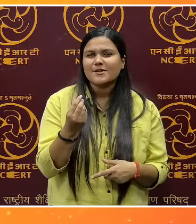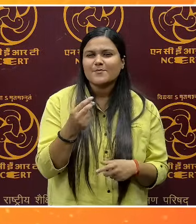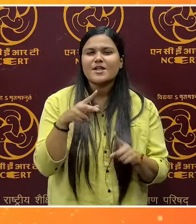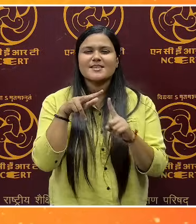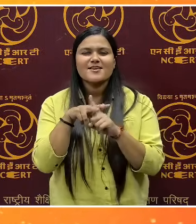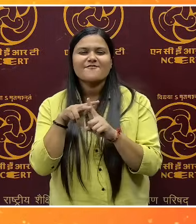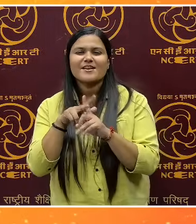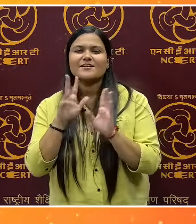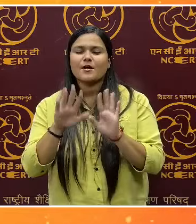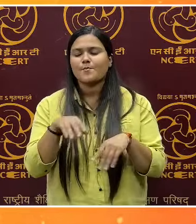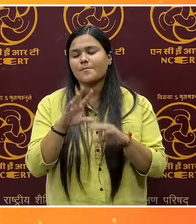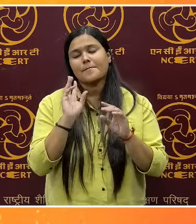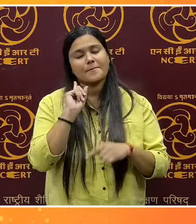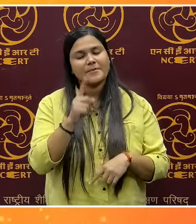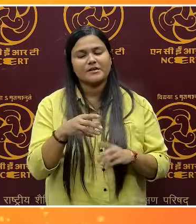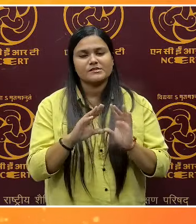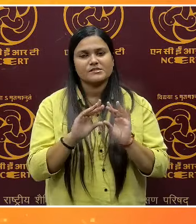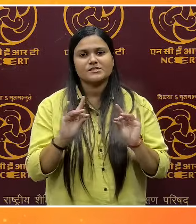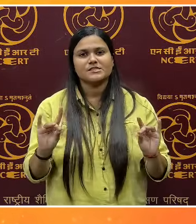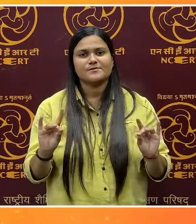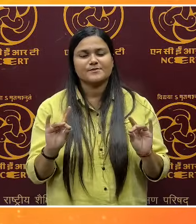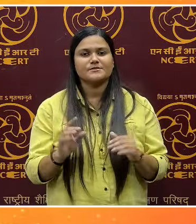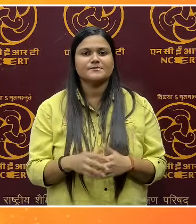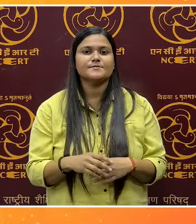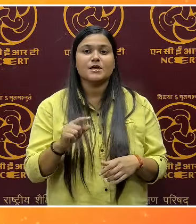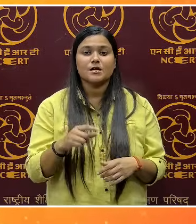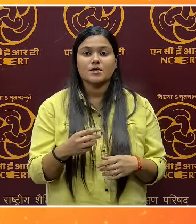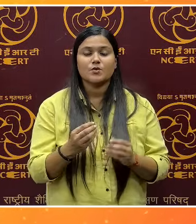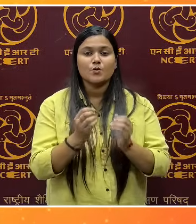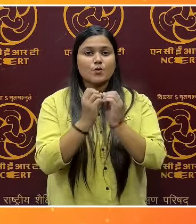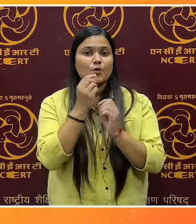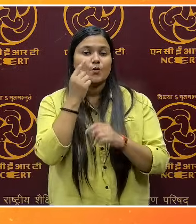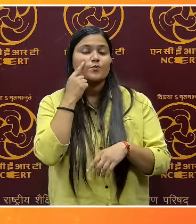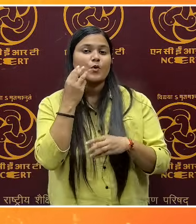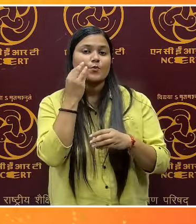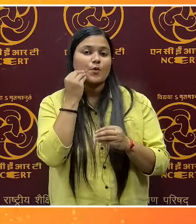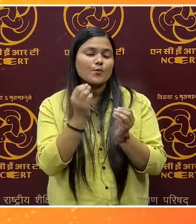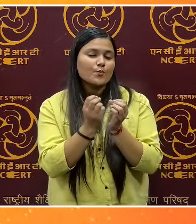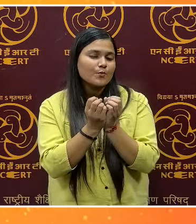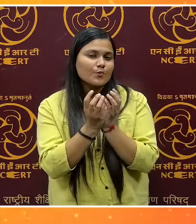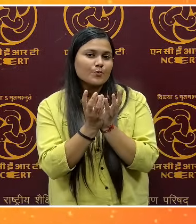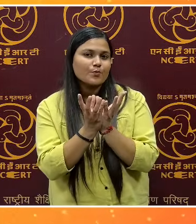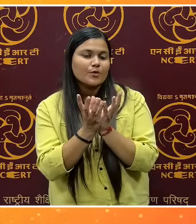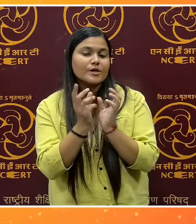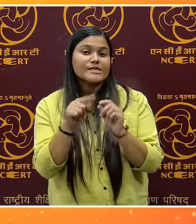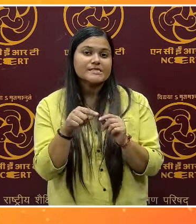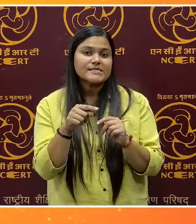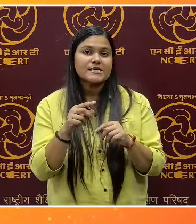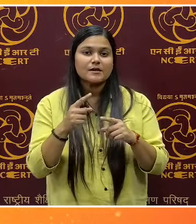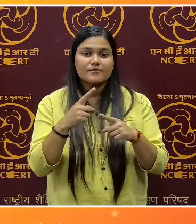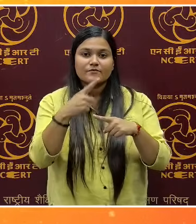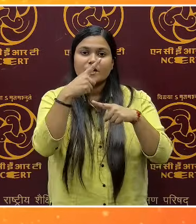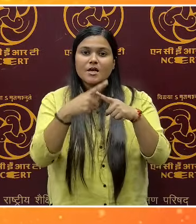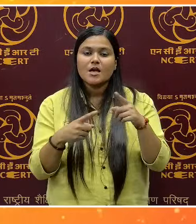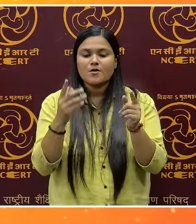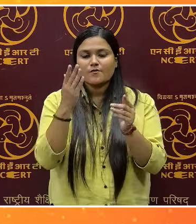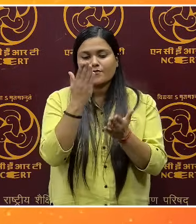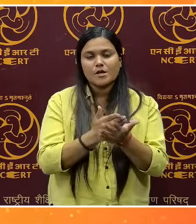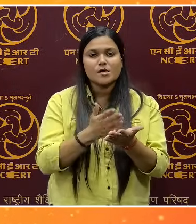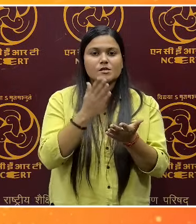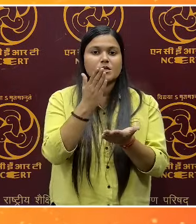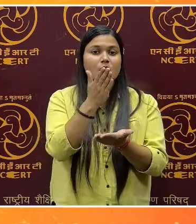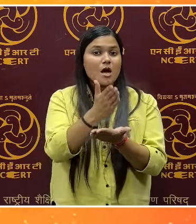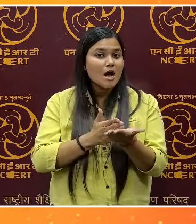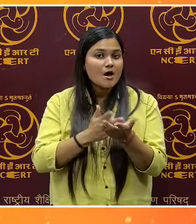Yes. but it is very simple. Okay. Since the number of lotuses doubles every day, the pond should be half covered on the 29th